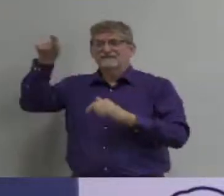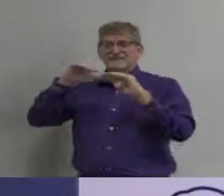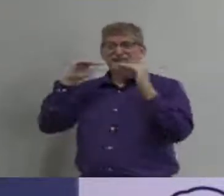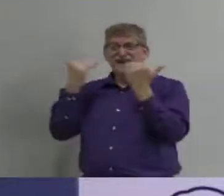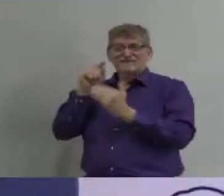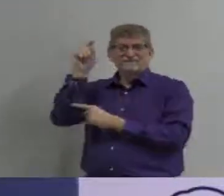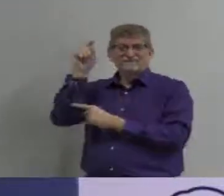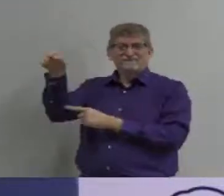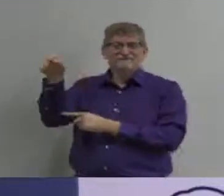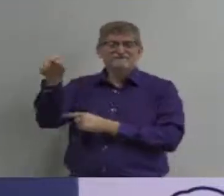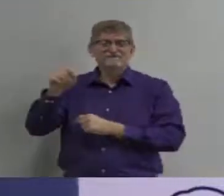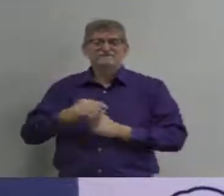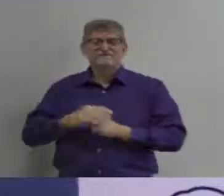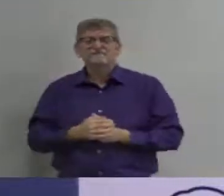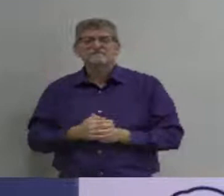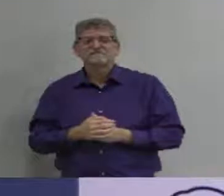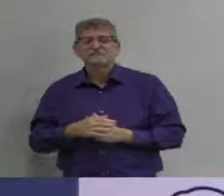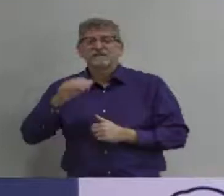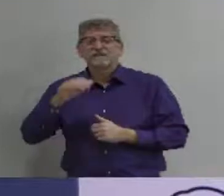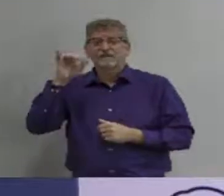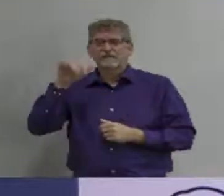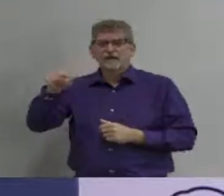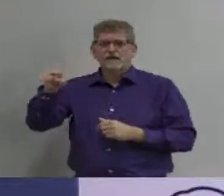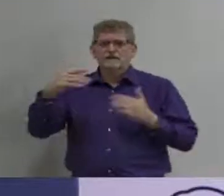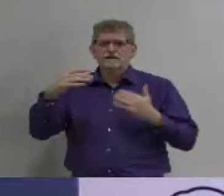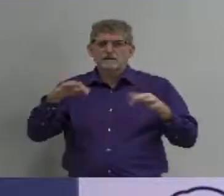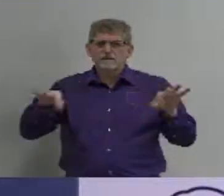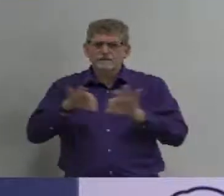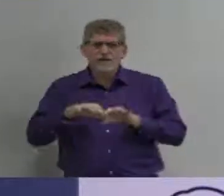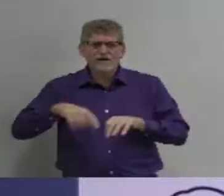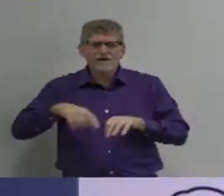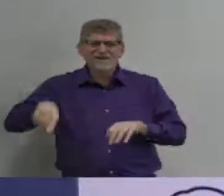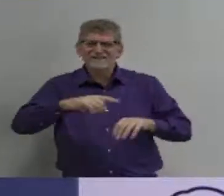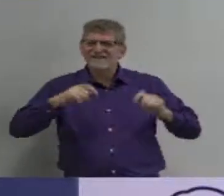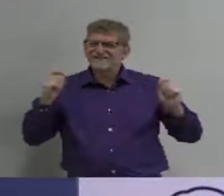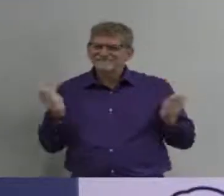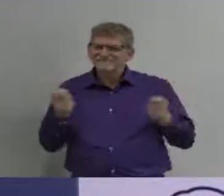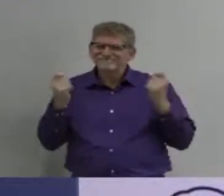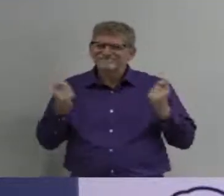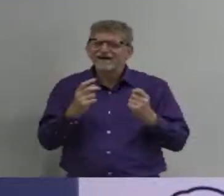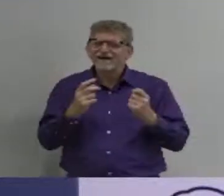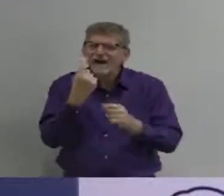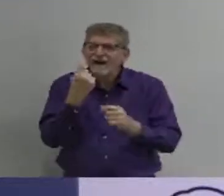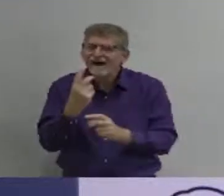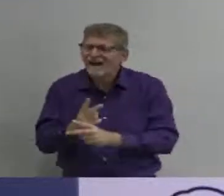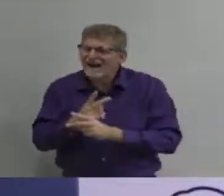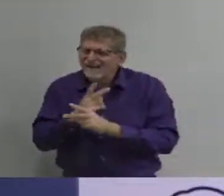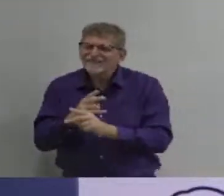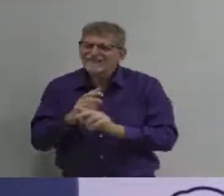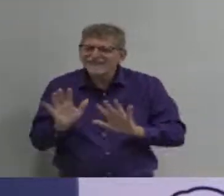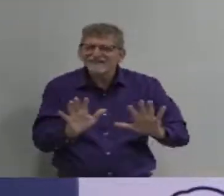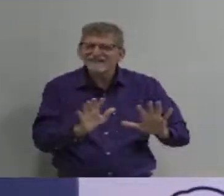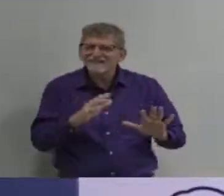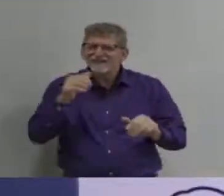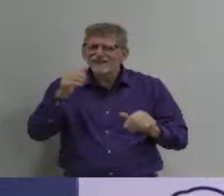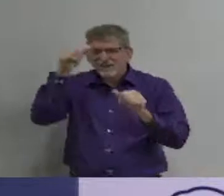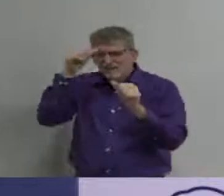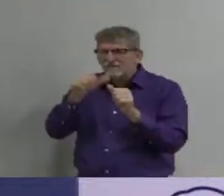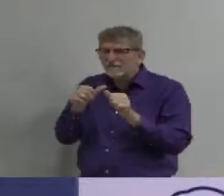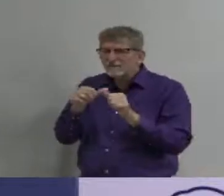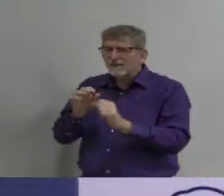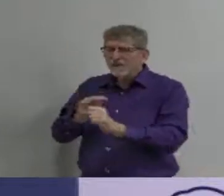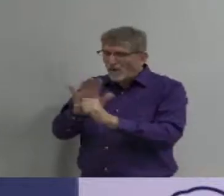community, it is important that we celebrate carefully. Remember that COVID-19 spreads easily in crowded indoor